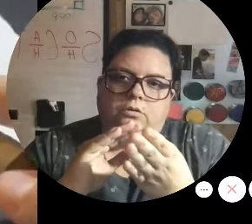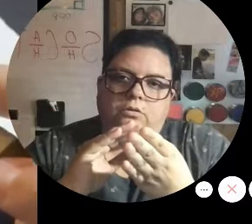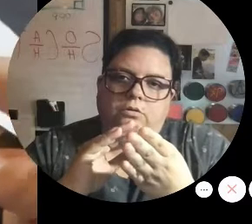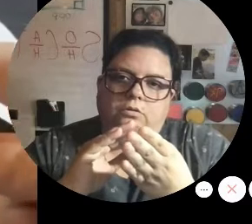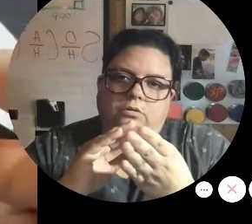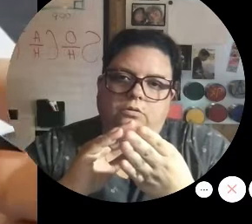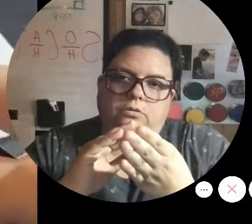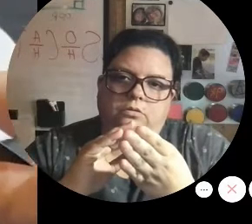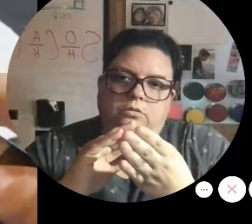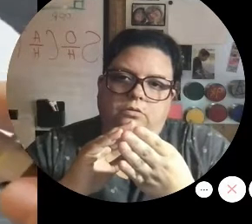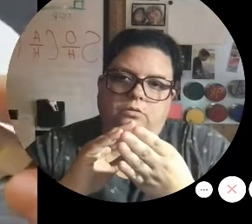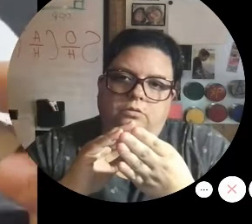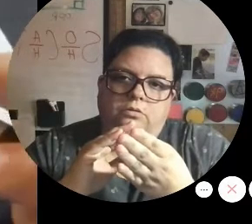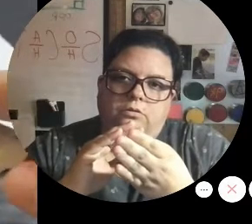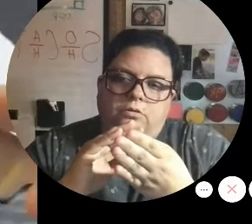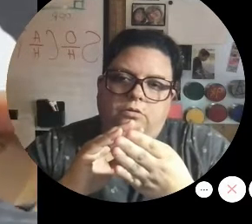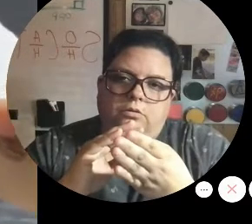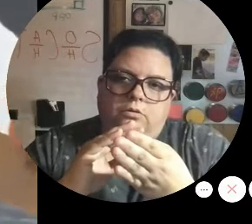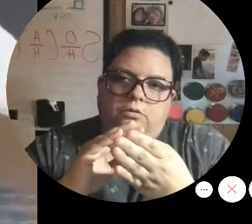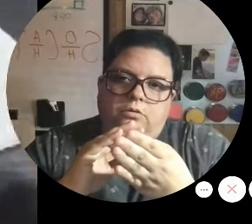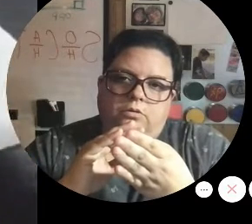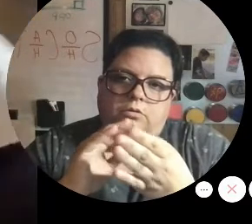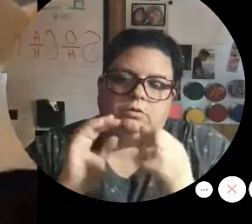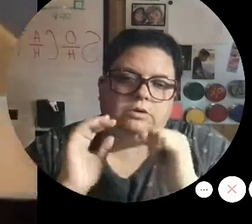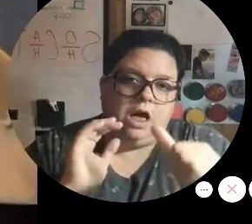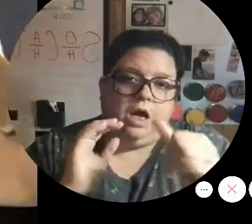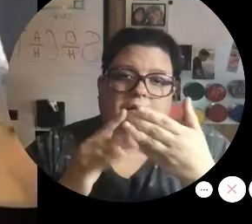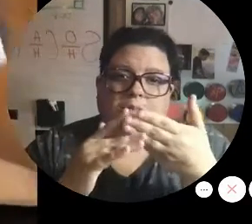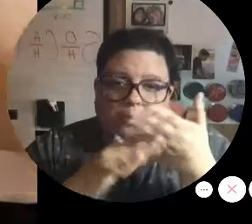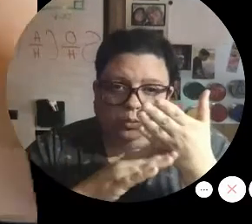a diagonal rather than right through the center,